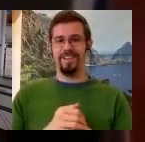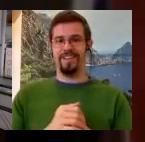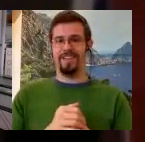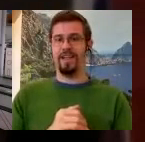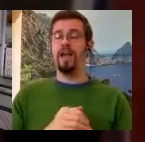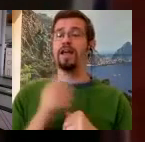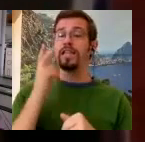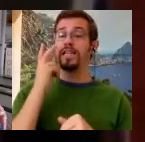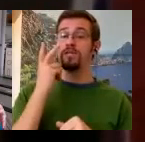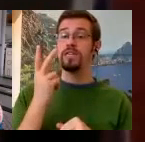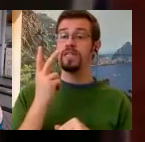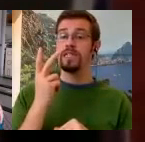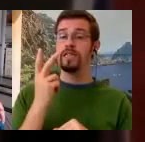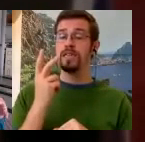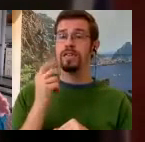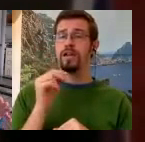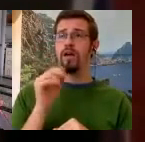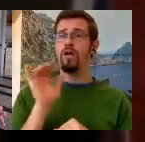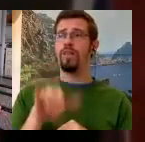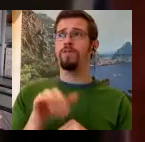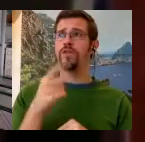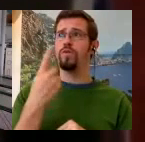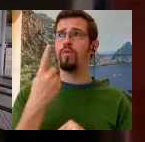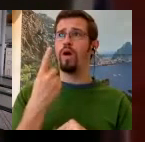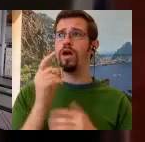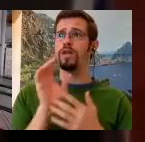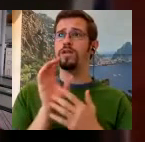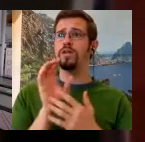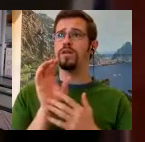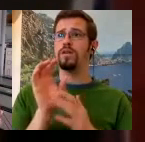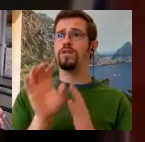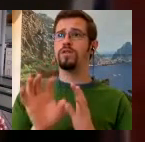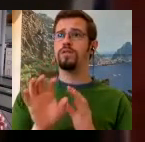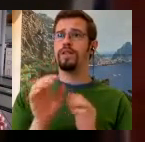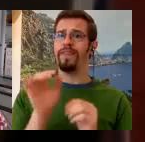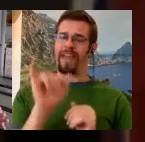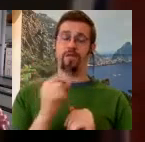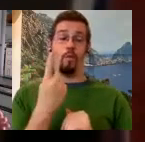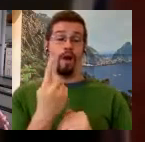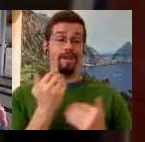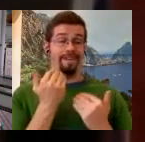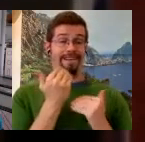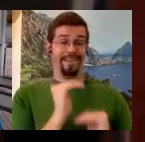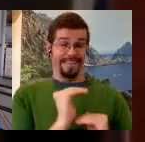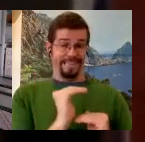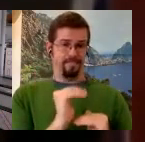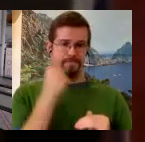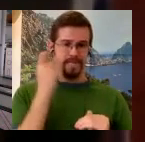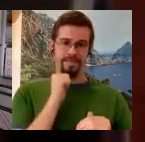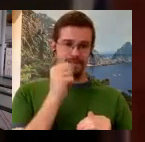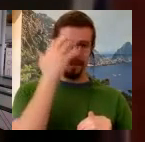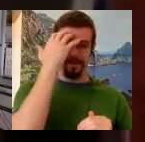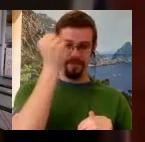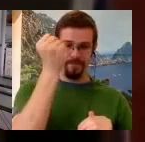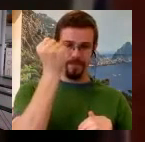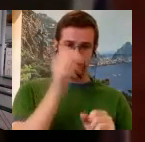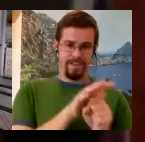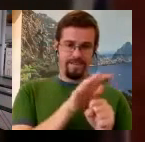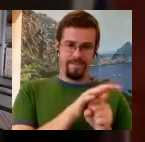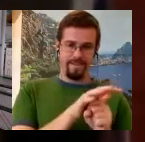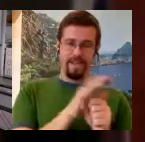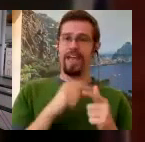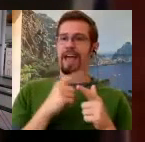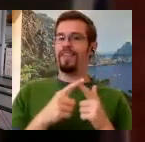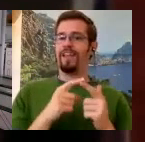one choice that came from not enough memory back in the 1980s and 90s then influenced the way we're using